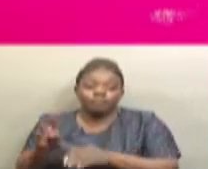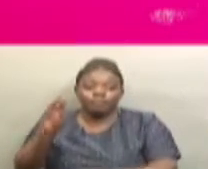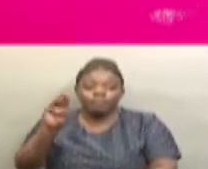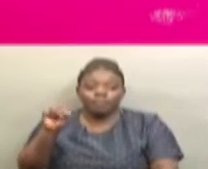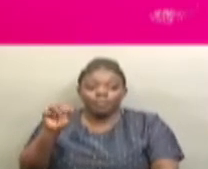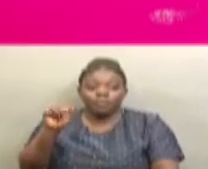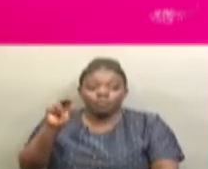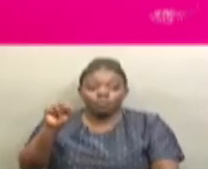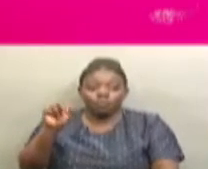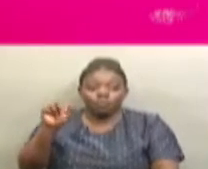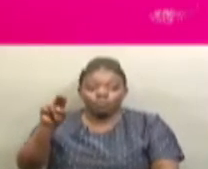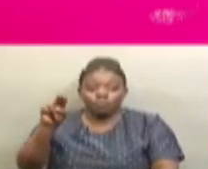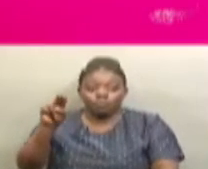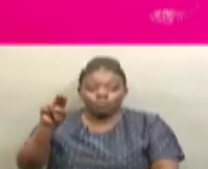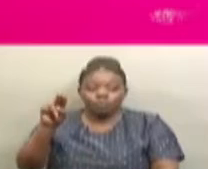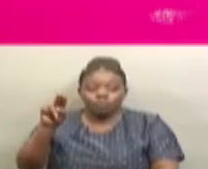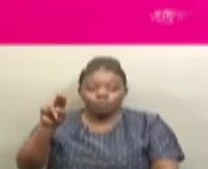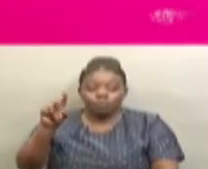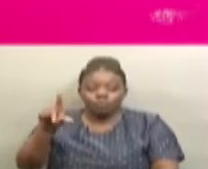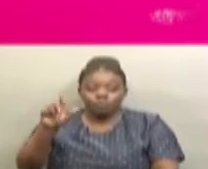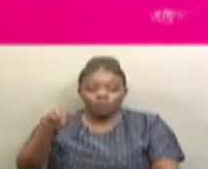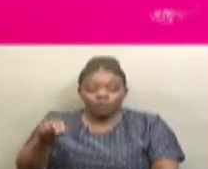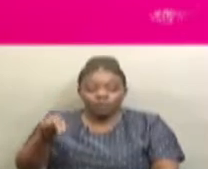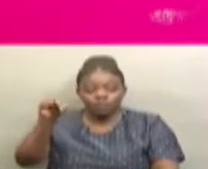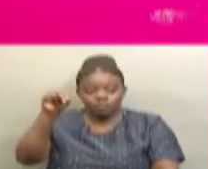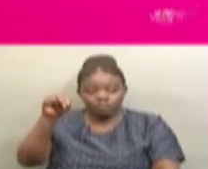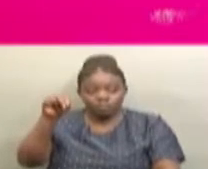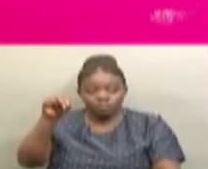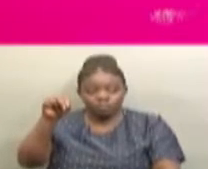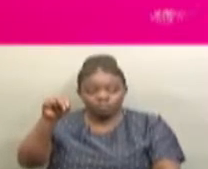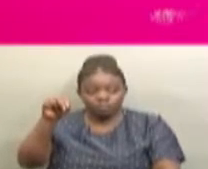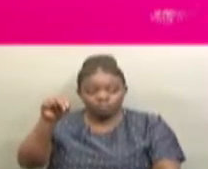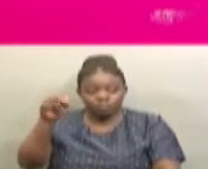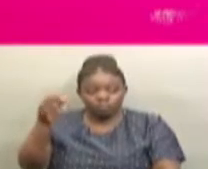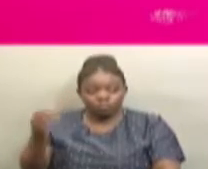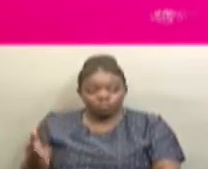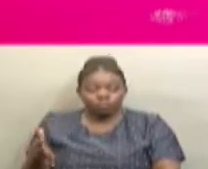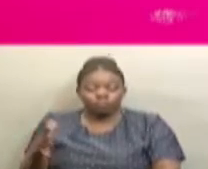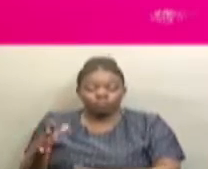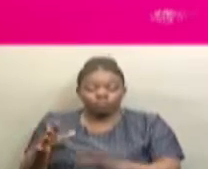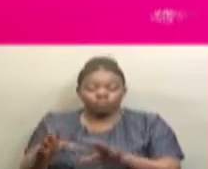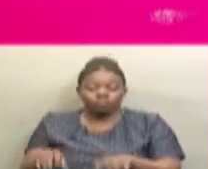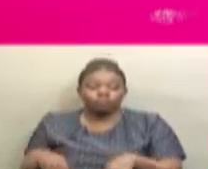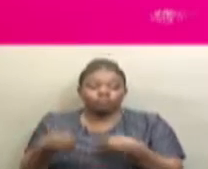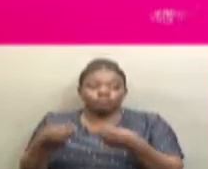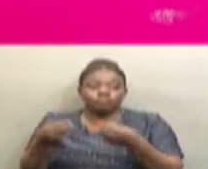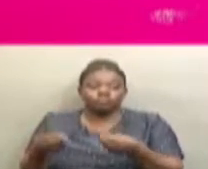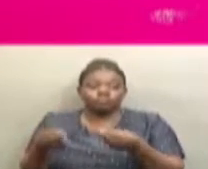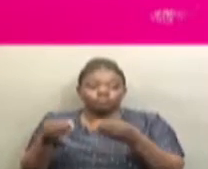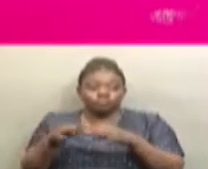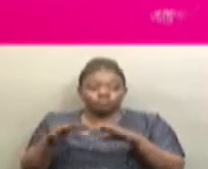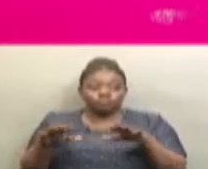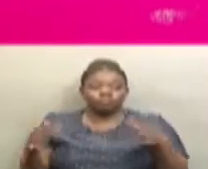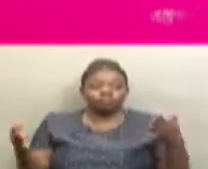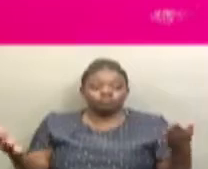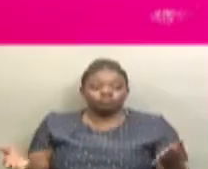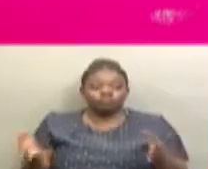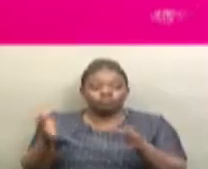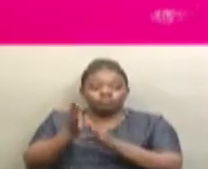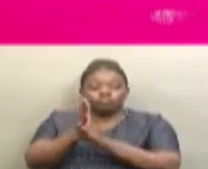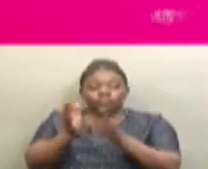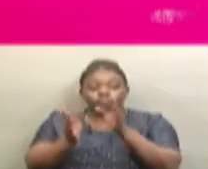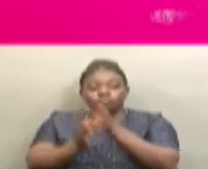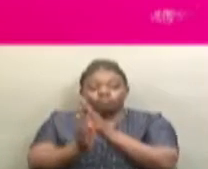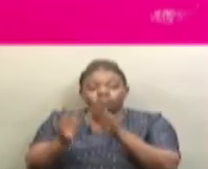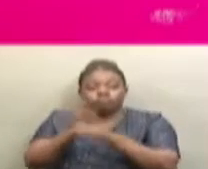Mawogola North mu Parliament Shats Musherure okubadduukirira n'ettaka okugenda okuzimbibwa